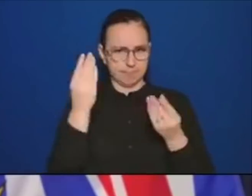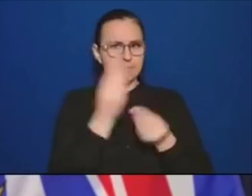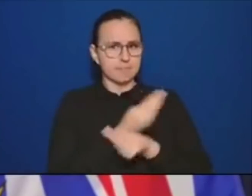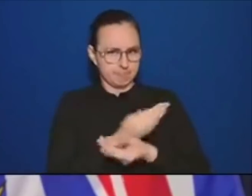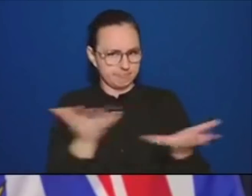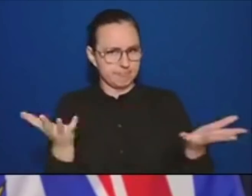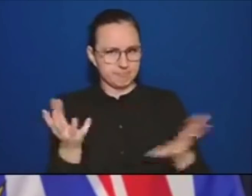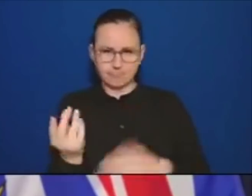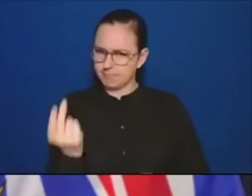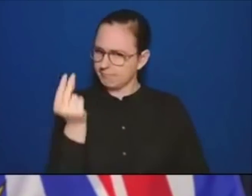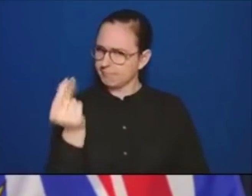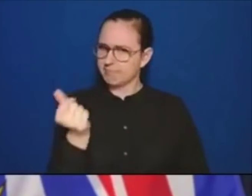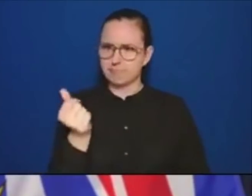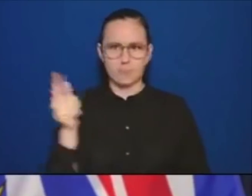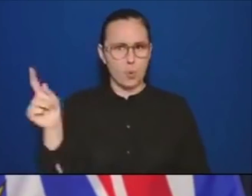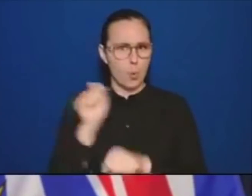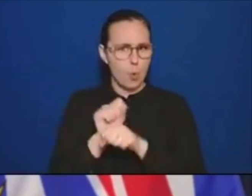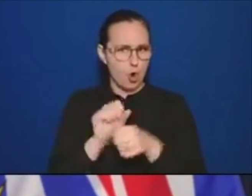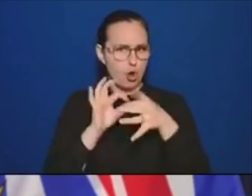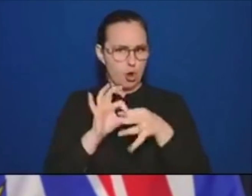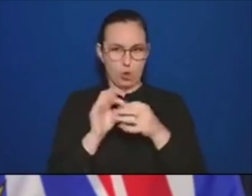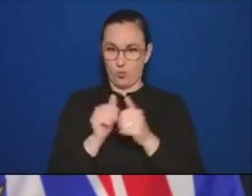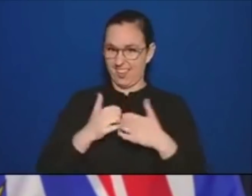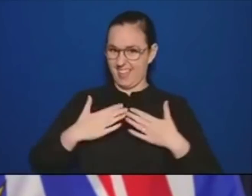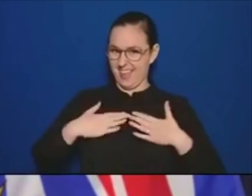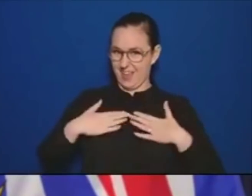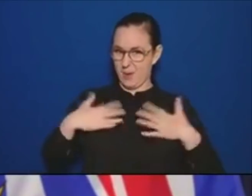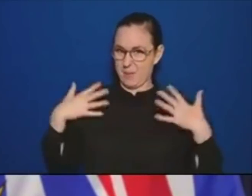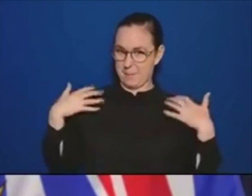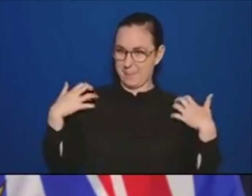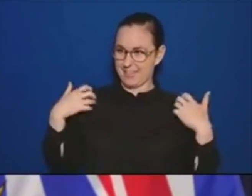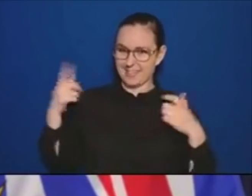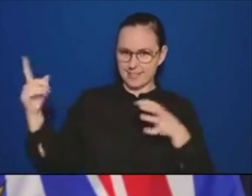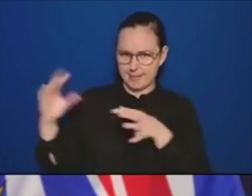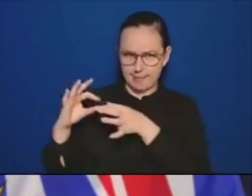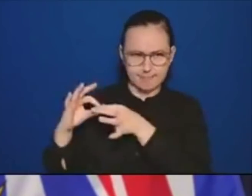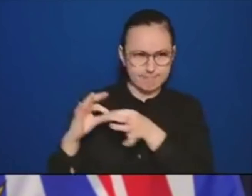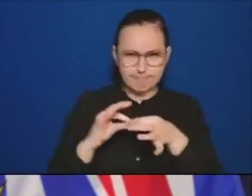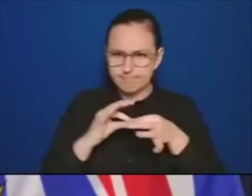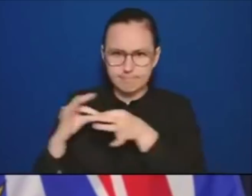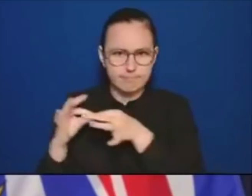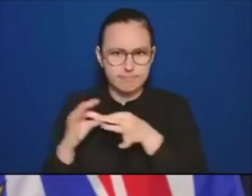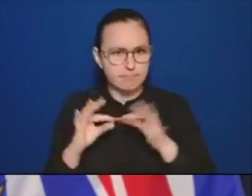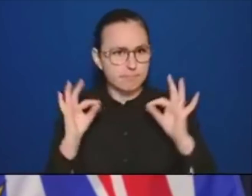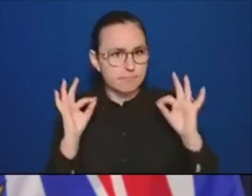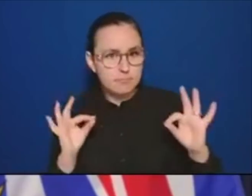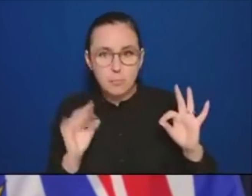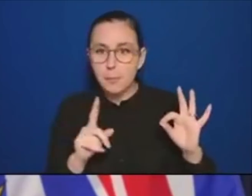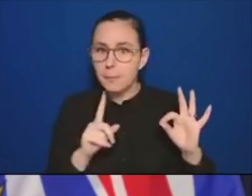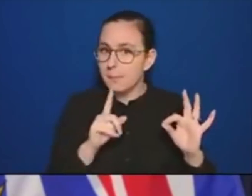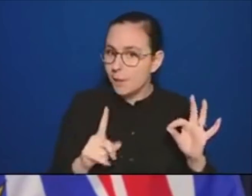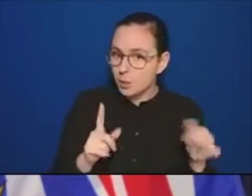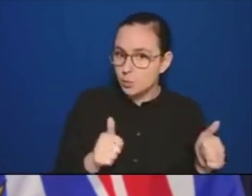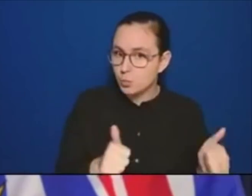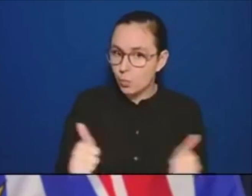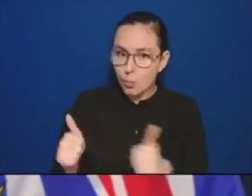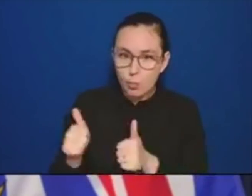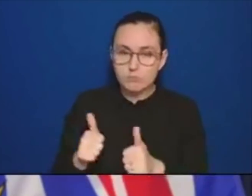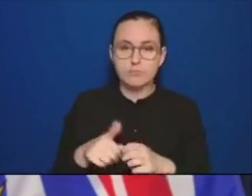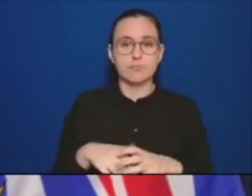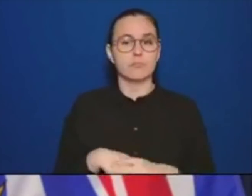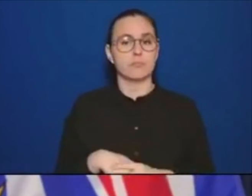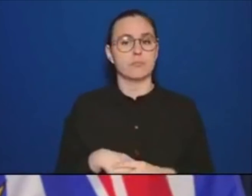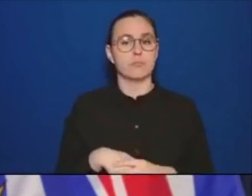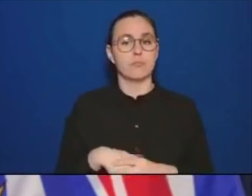my ministry to ensure that there was unrestricted access for essential vehicles in remote